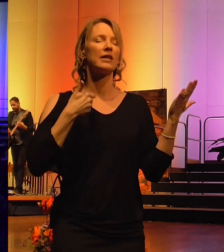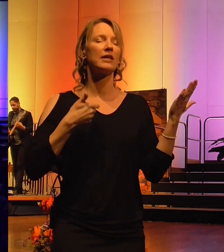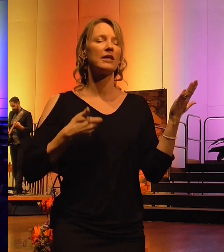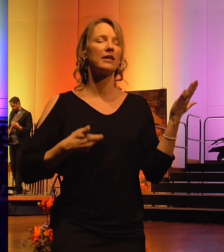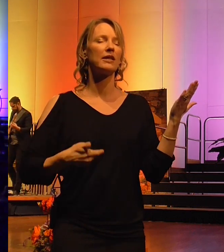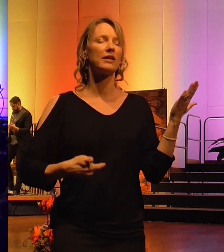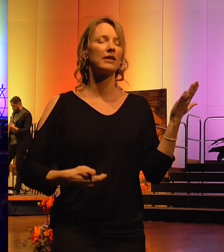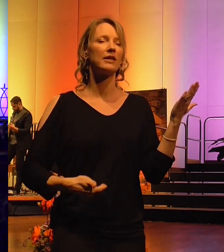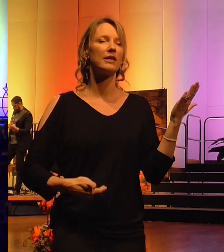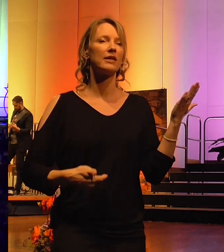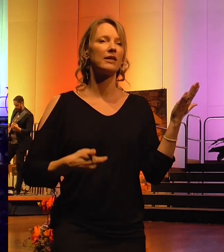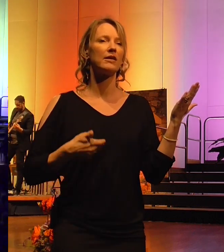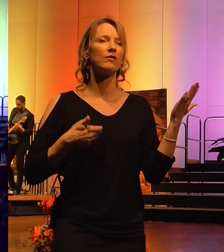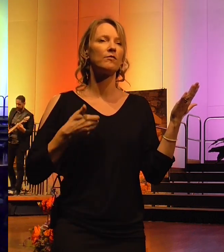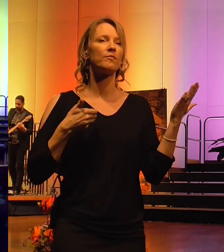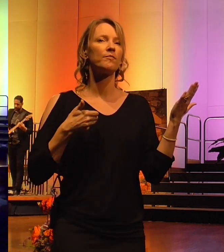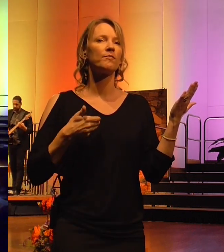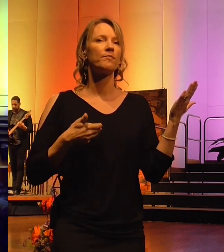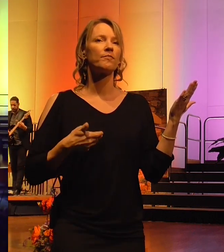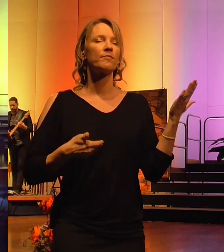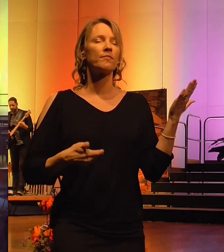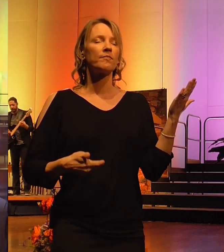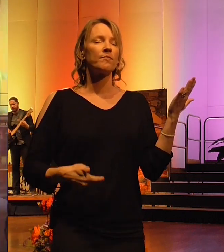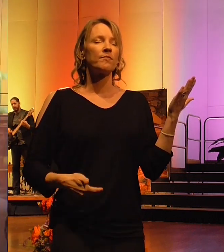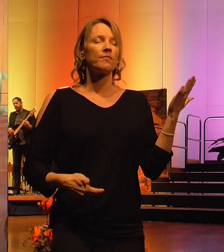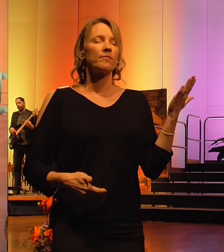heal me.